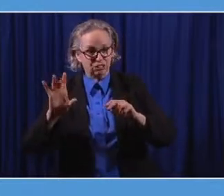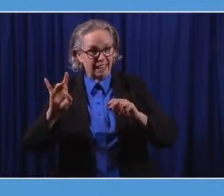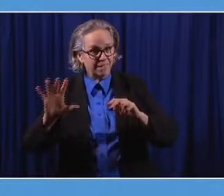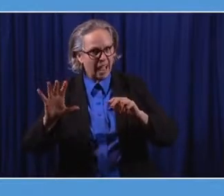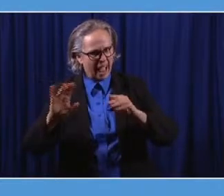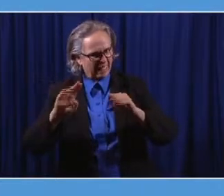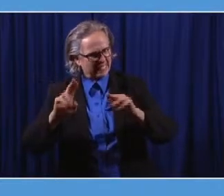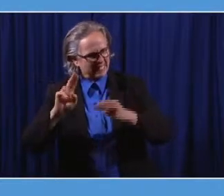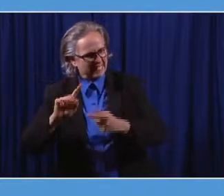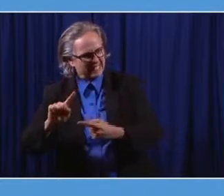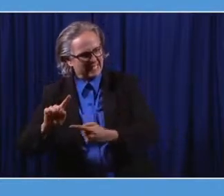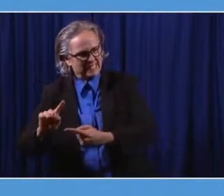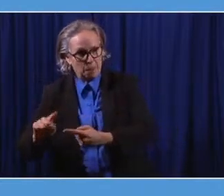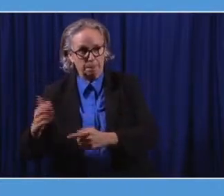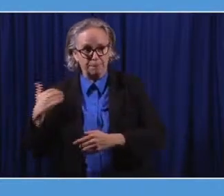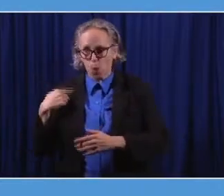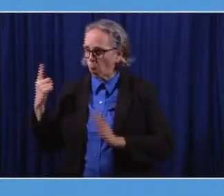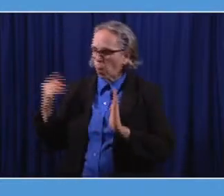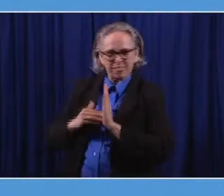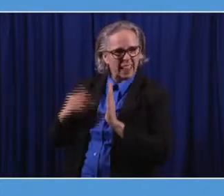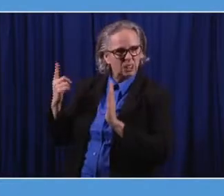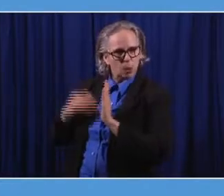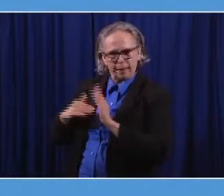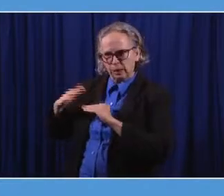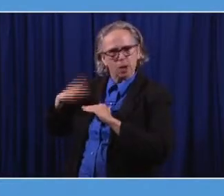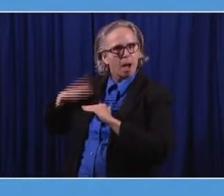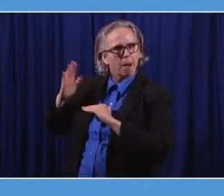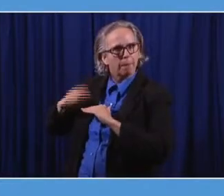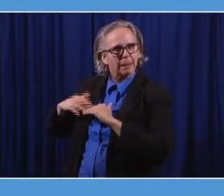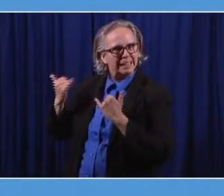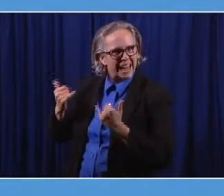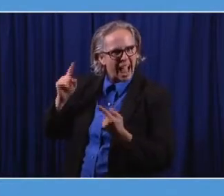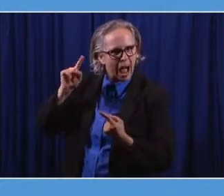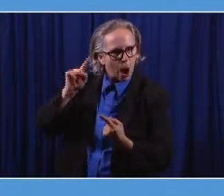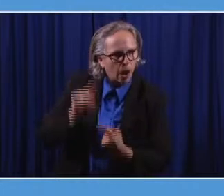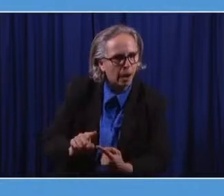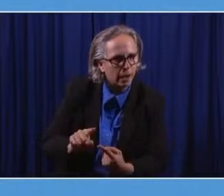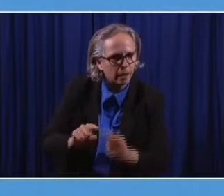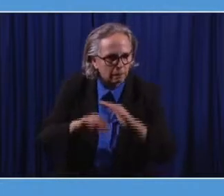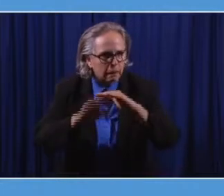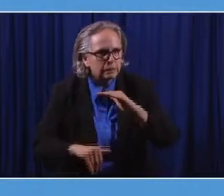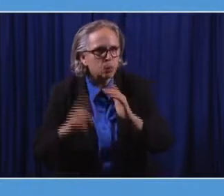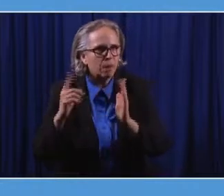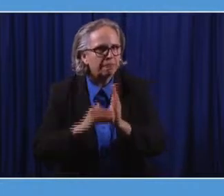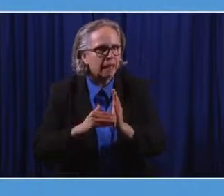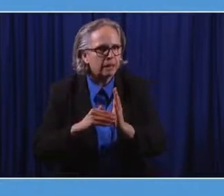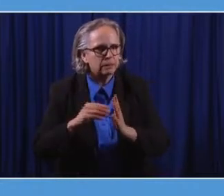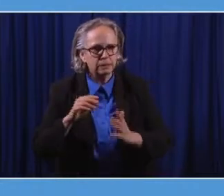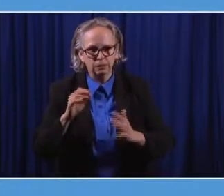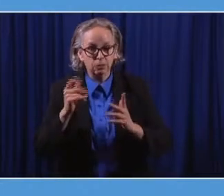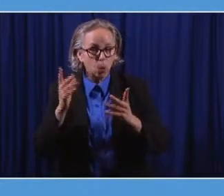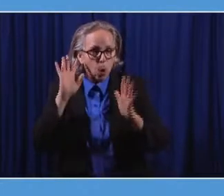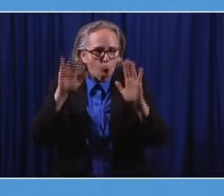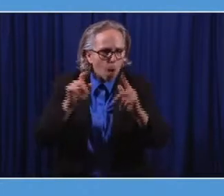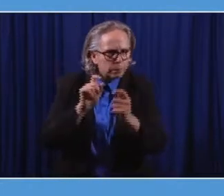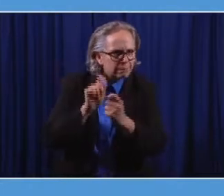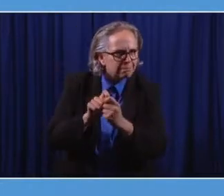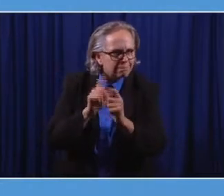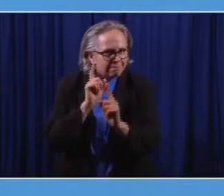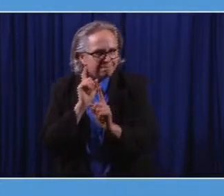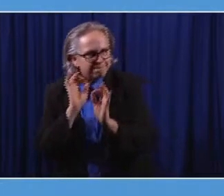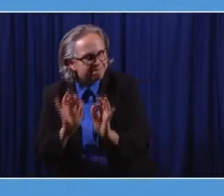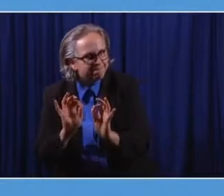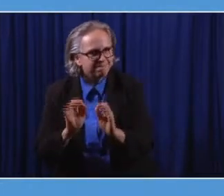above 1,000 cases. We certainly would like to see those numbers go down. This is, in fact, the lowest number of cases reported